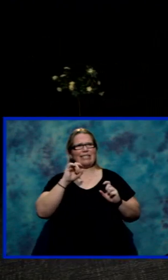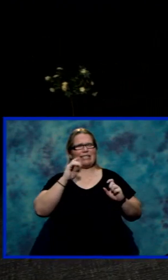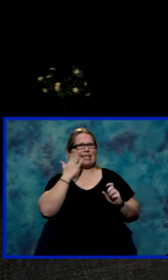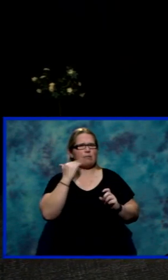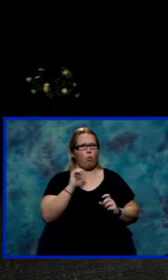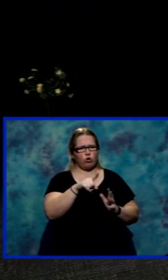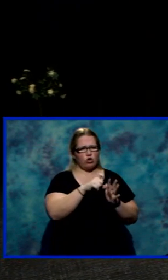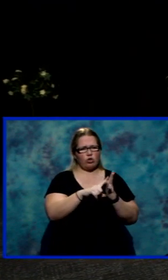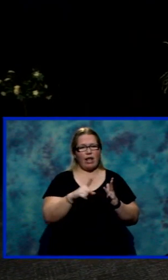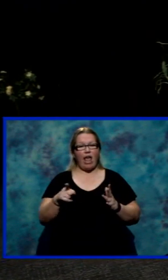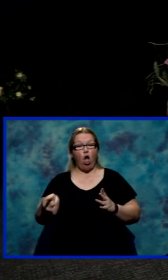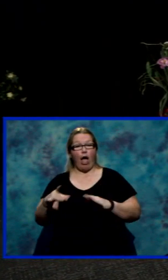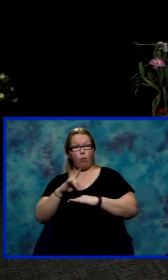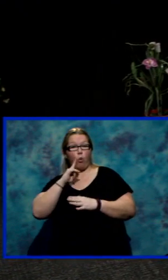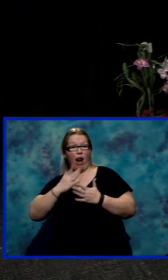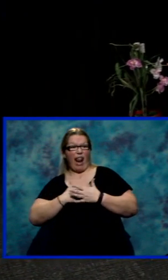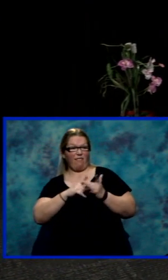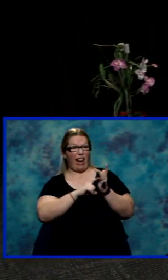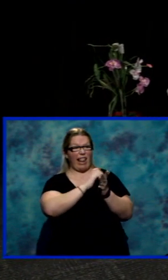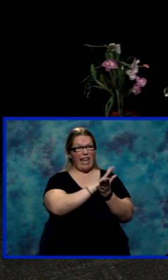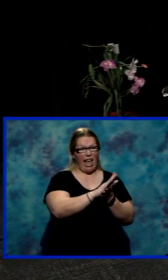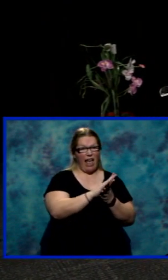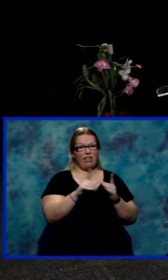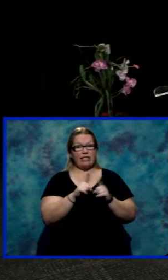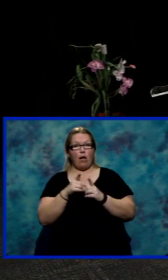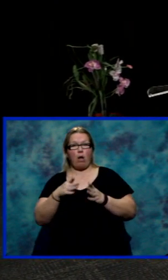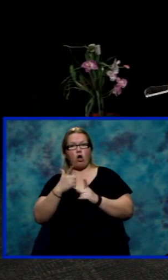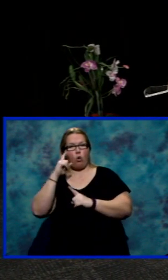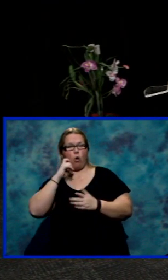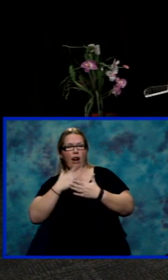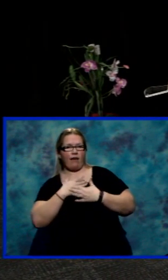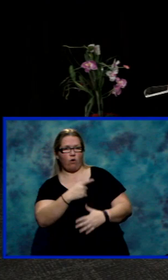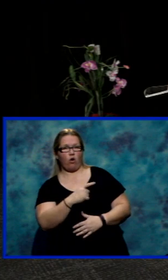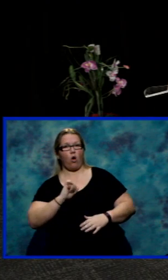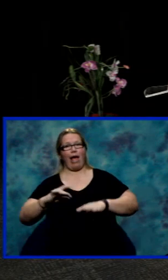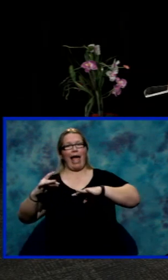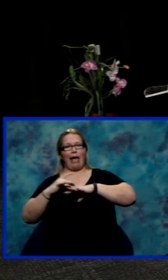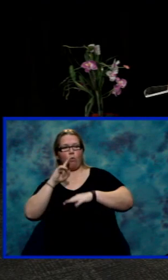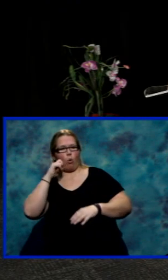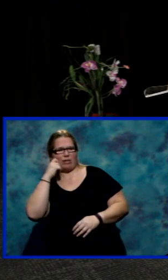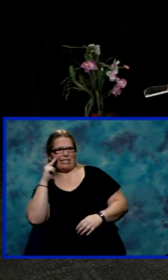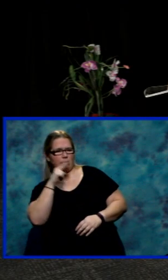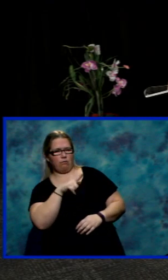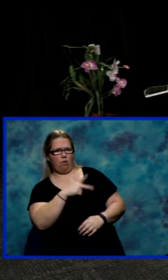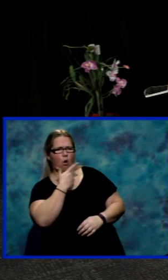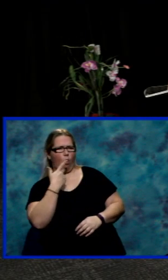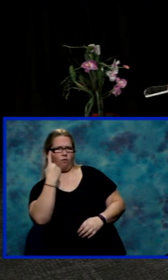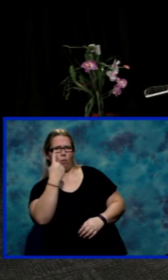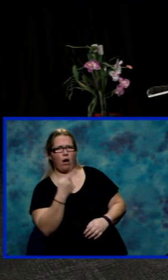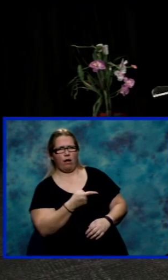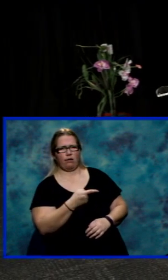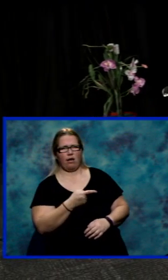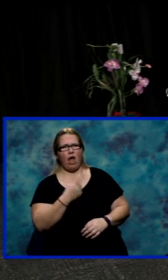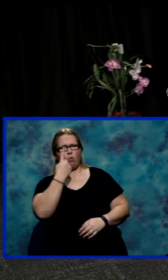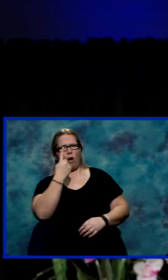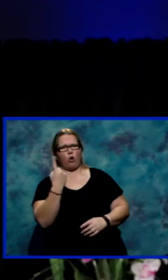not going to love her in the same way that God could love her. That her husband was always going to see her as the disgusting one, the one that I have